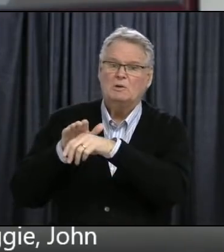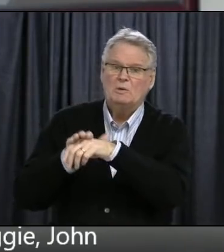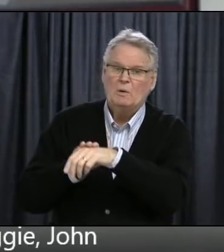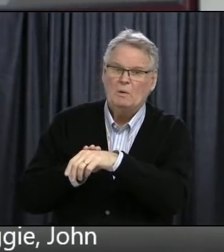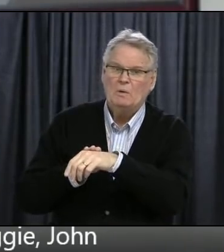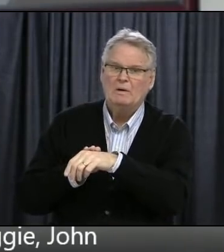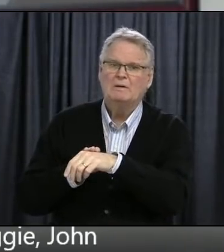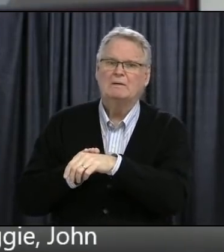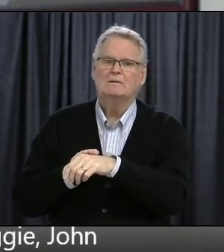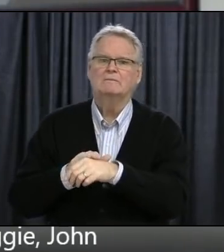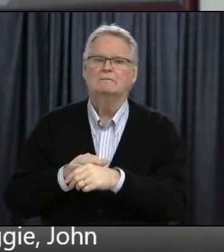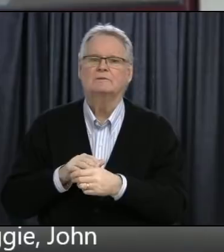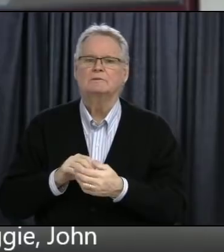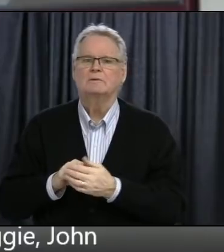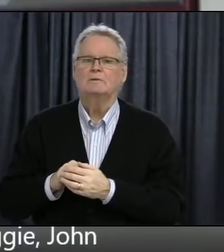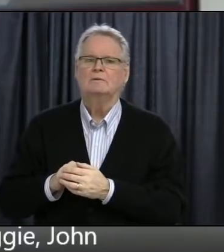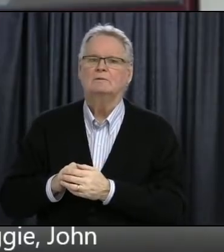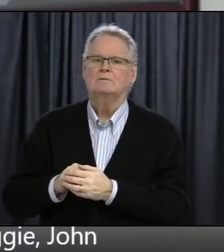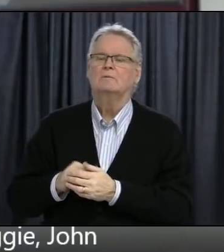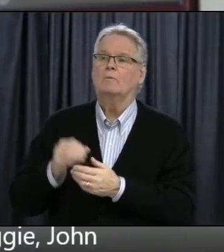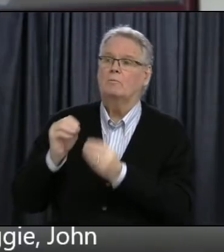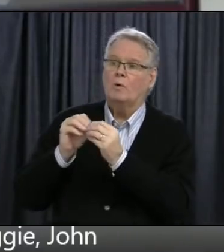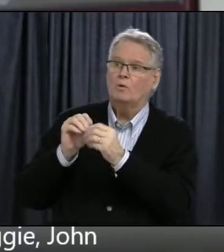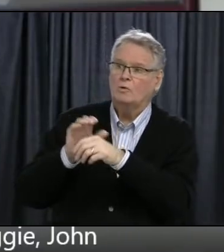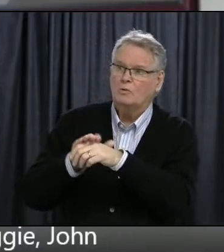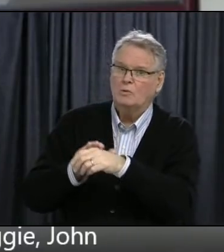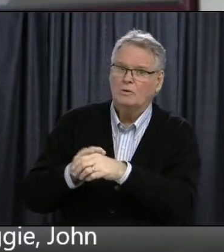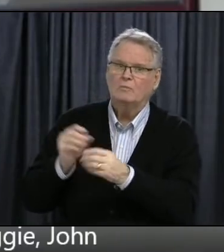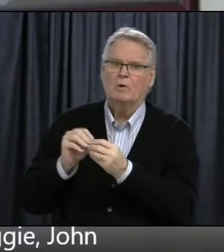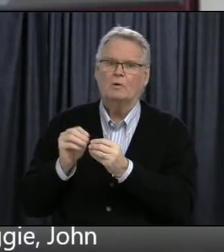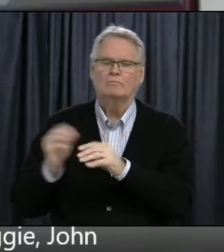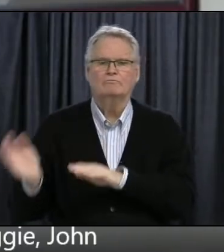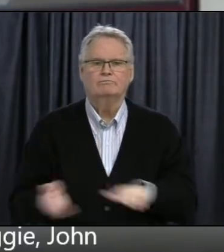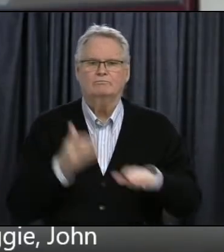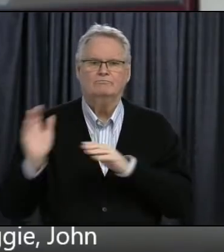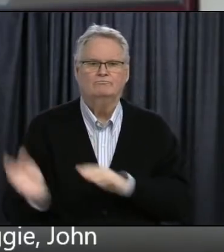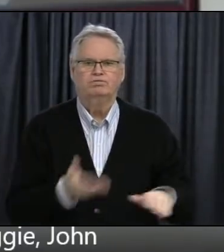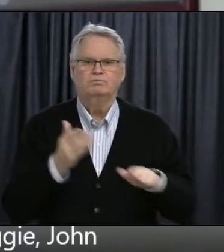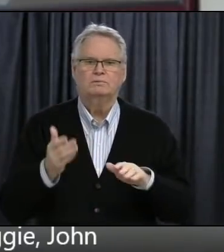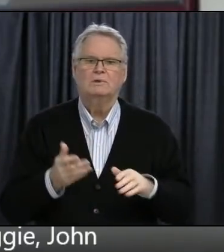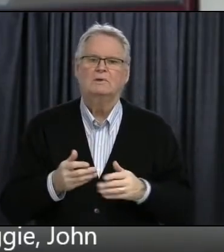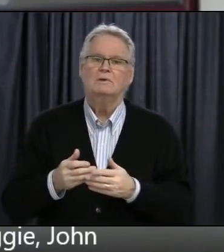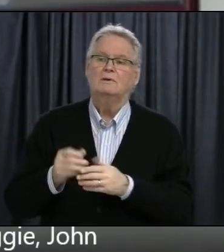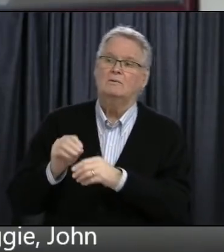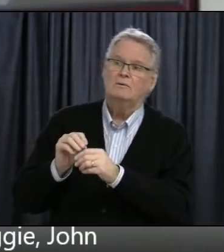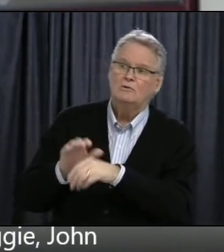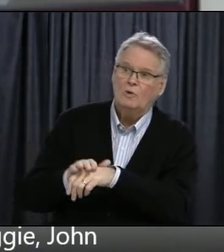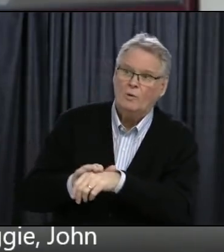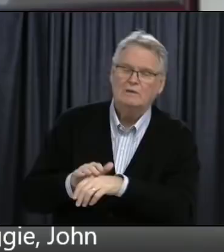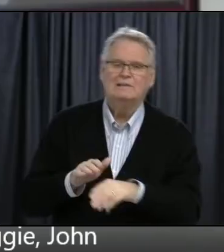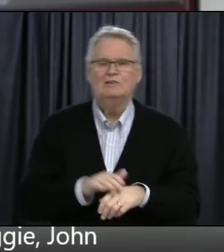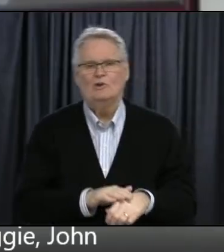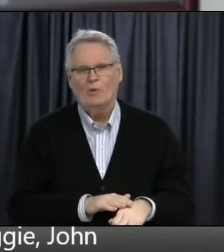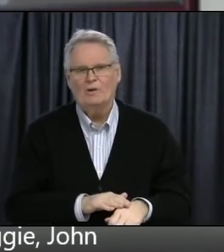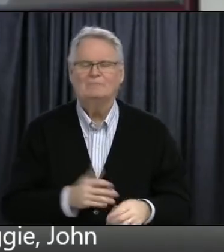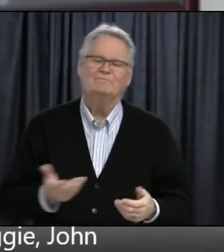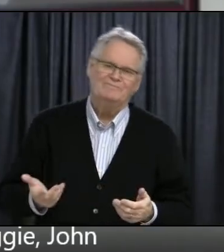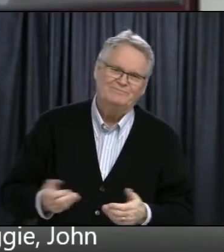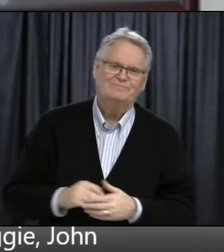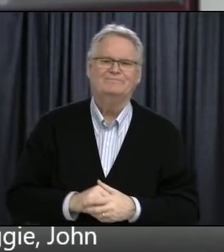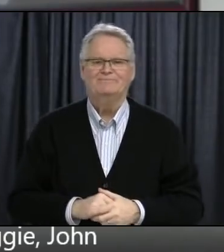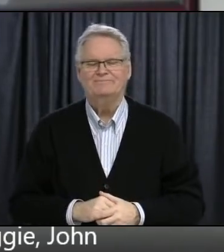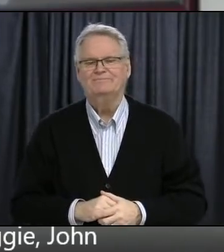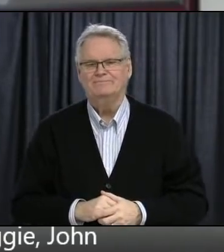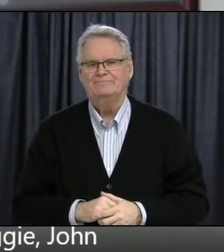the faster this will be. I think the other thing that needs re-emphasizing is that public health measures that we have at the